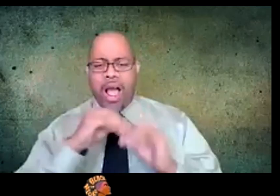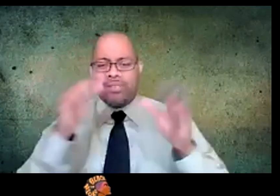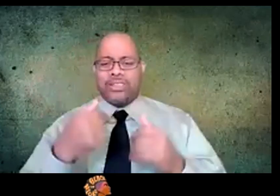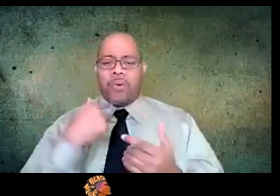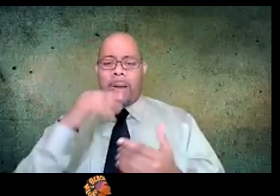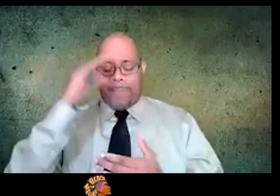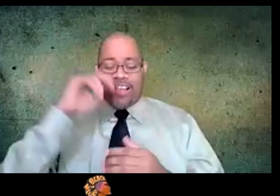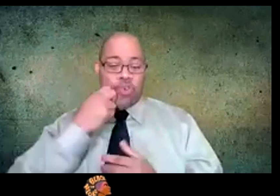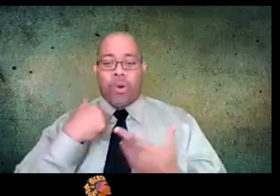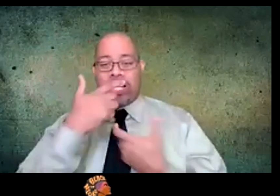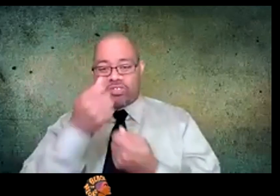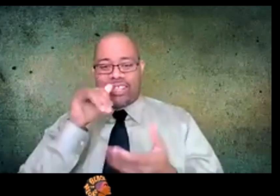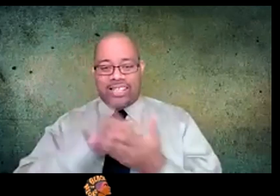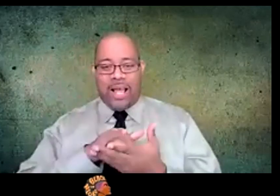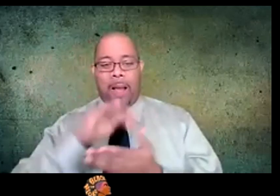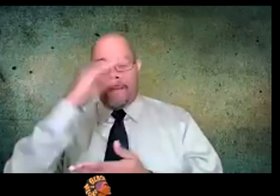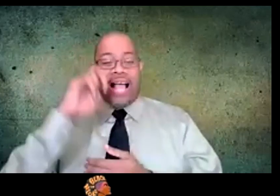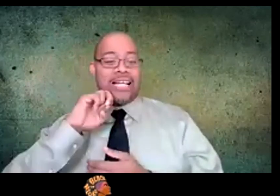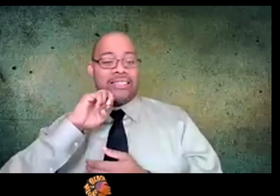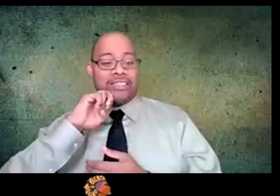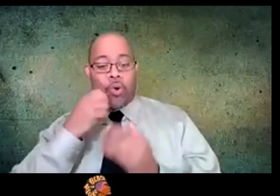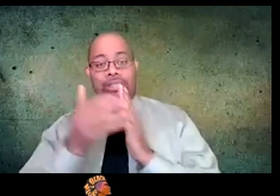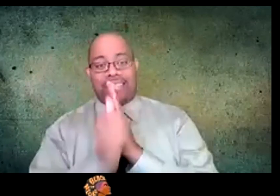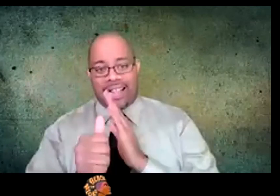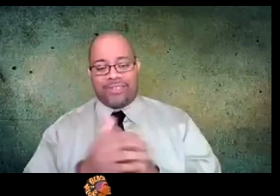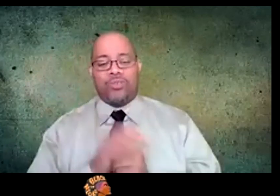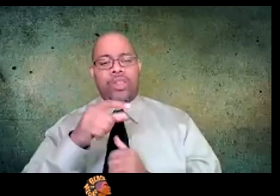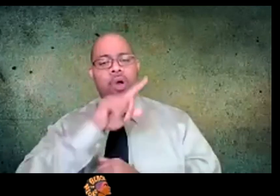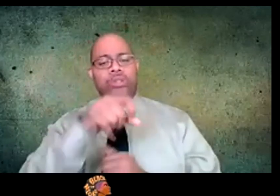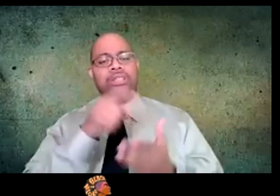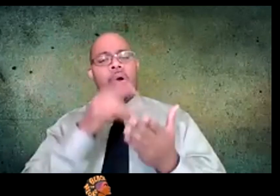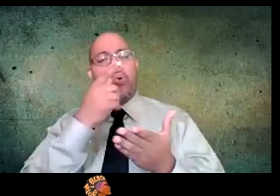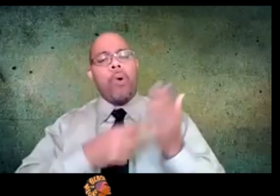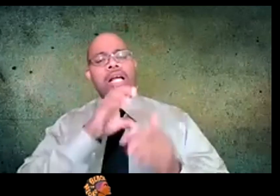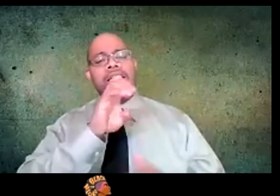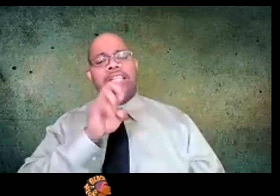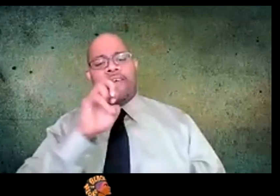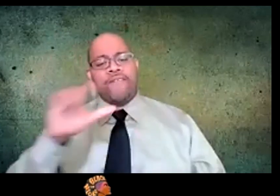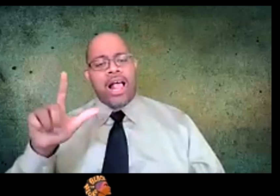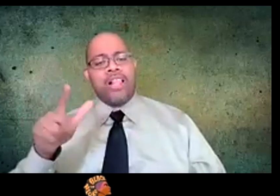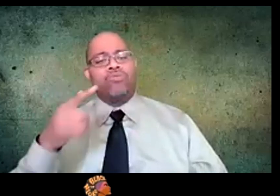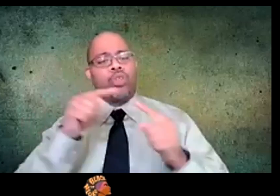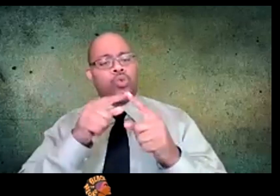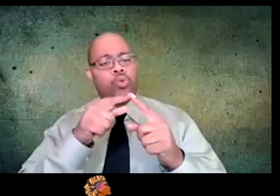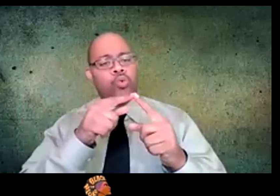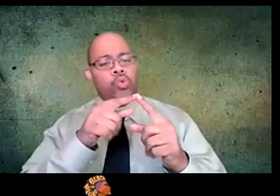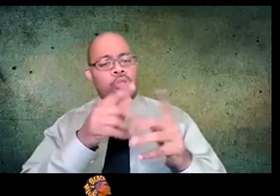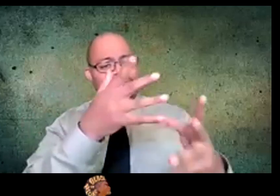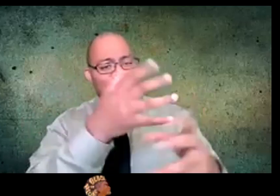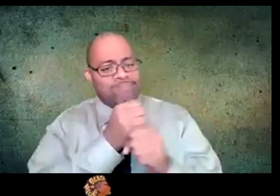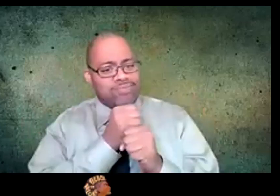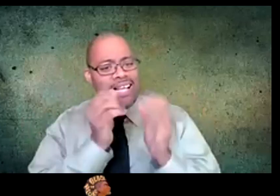we're interested in promoting Black talent. So really the question is, what is Cerevel doing to attract Black talent? Yeah,